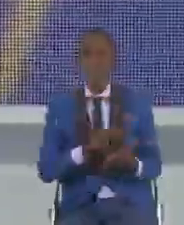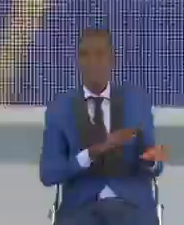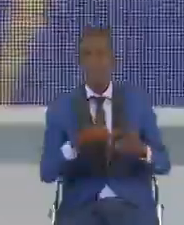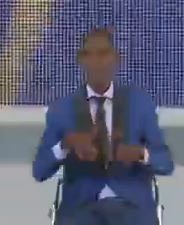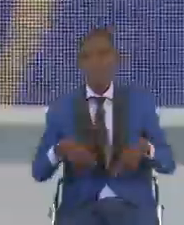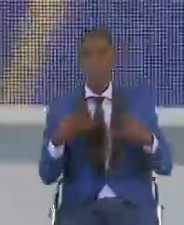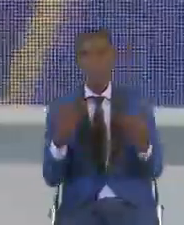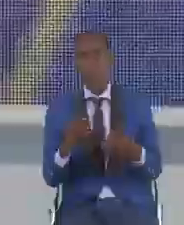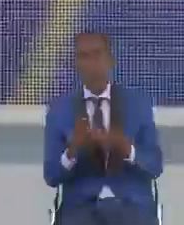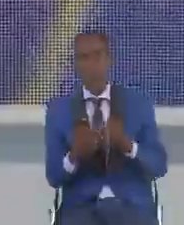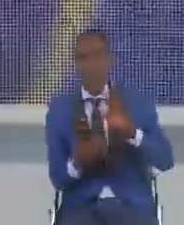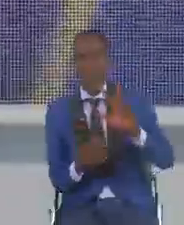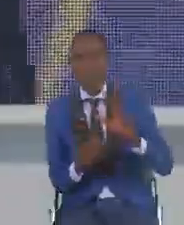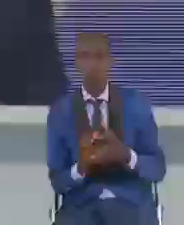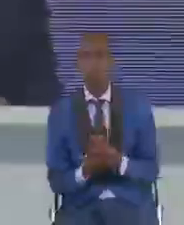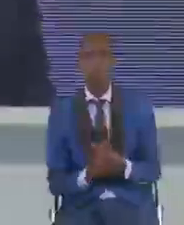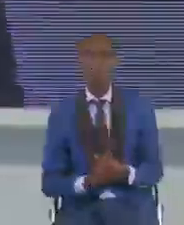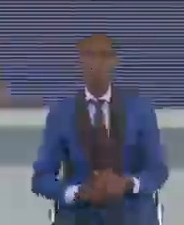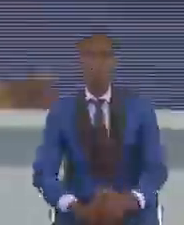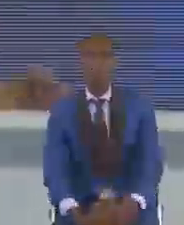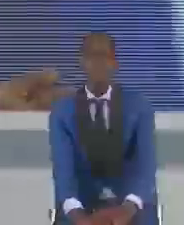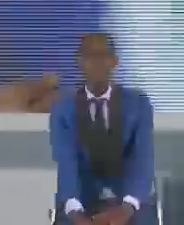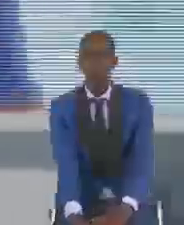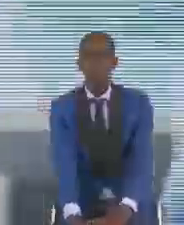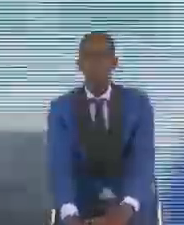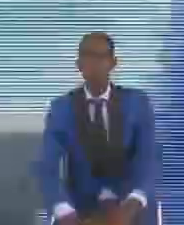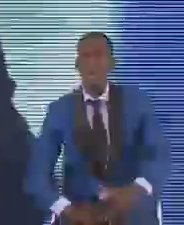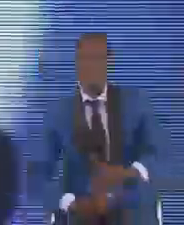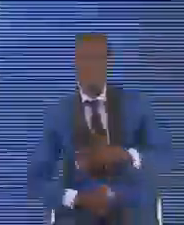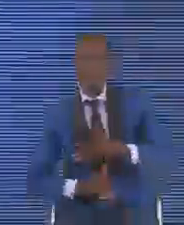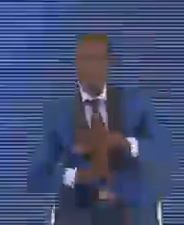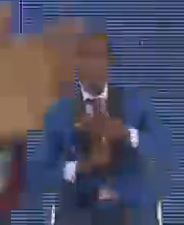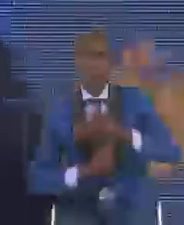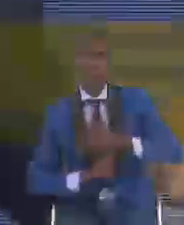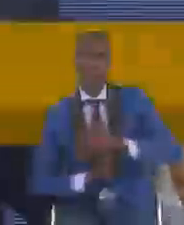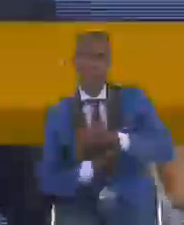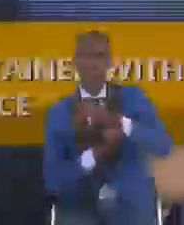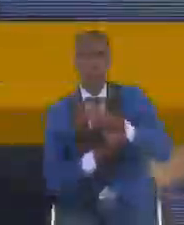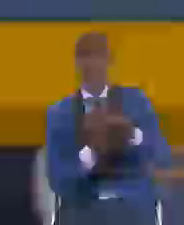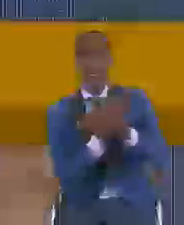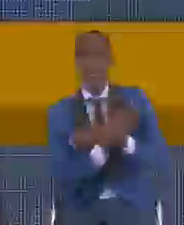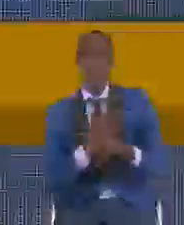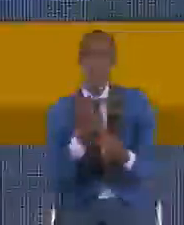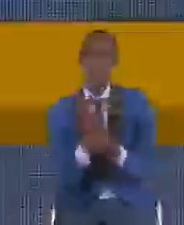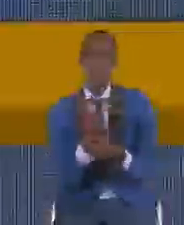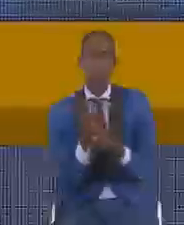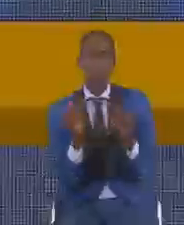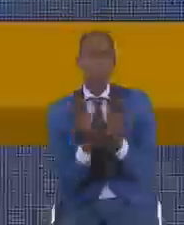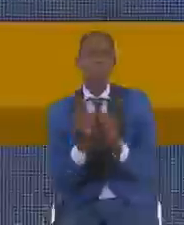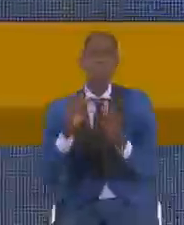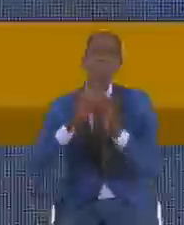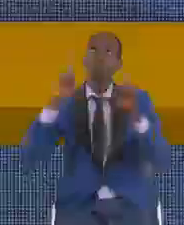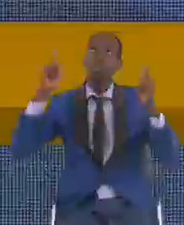number three here. Number three here, assisted and sustained with